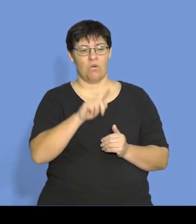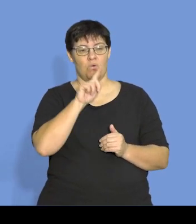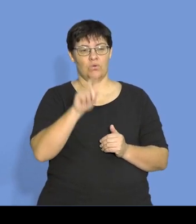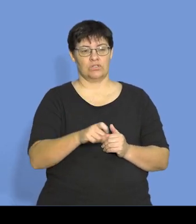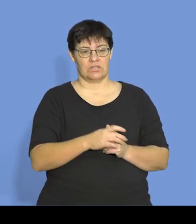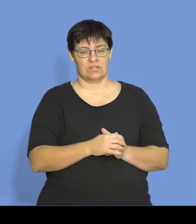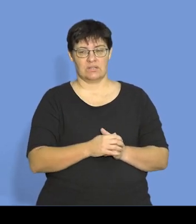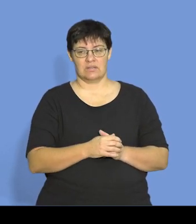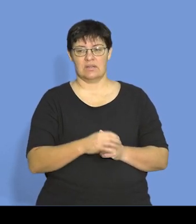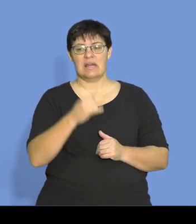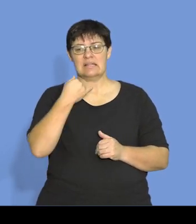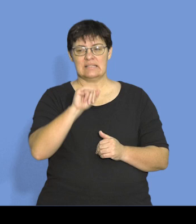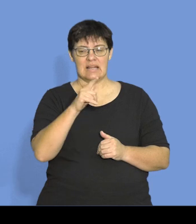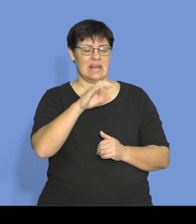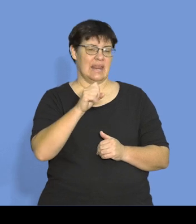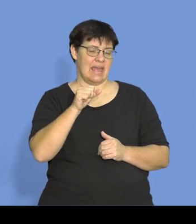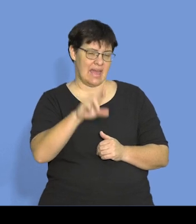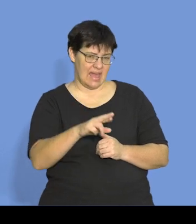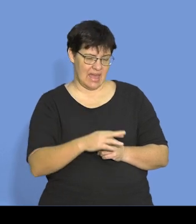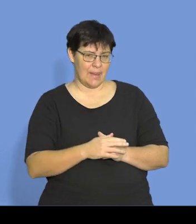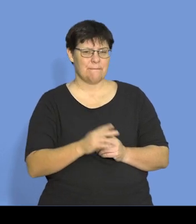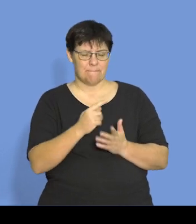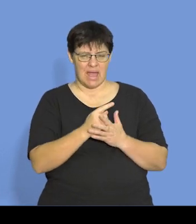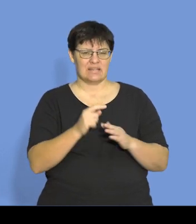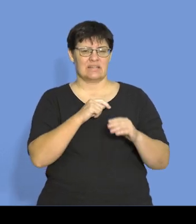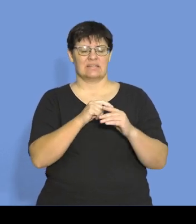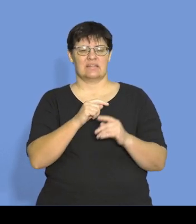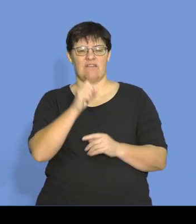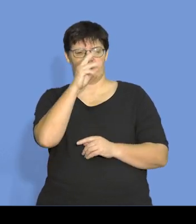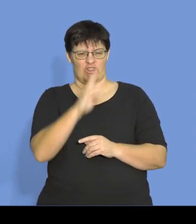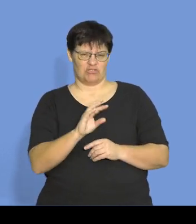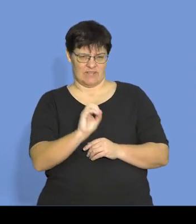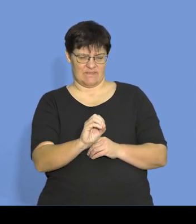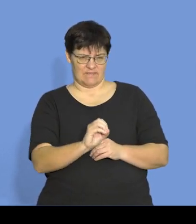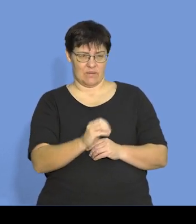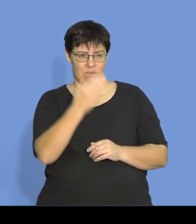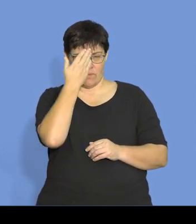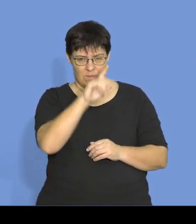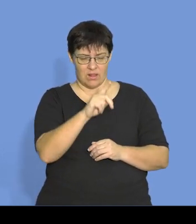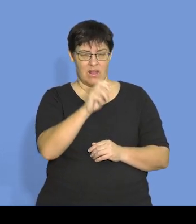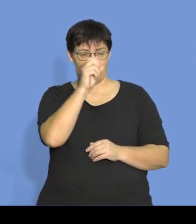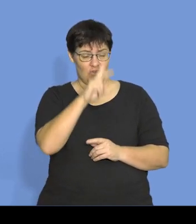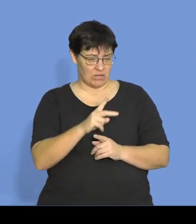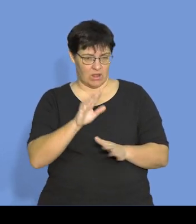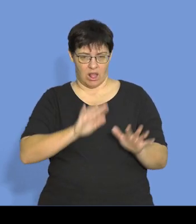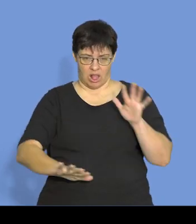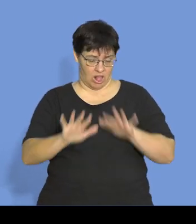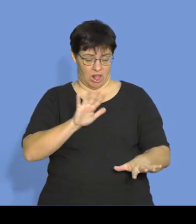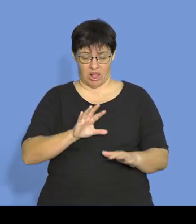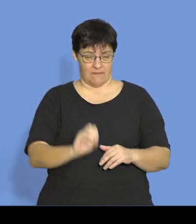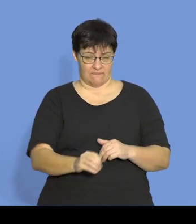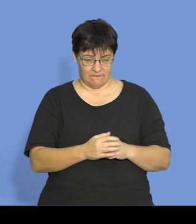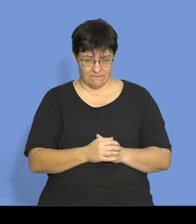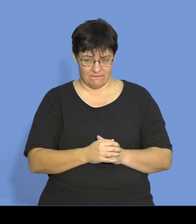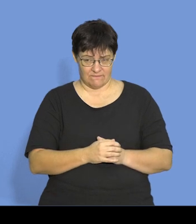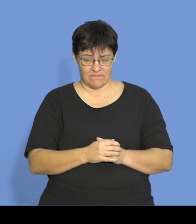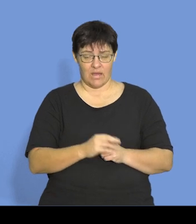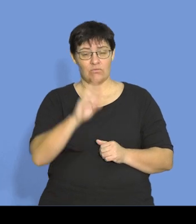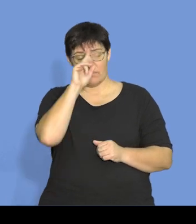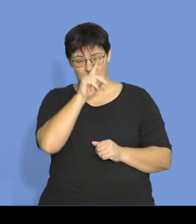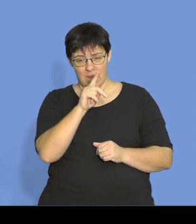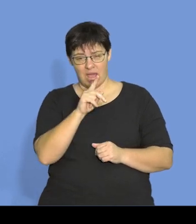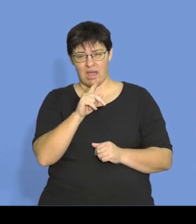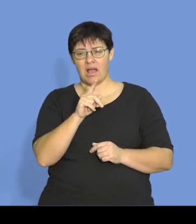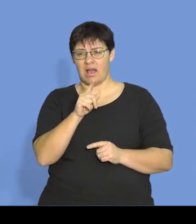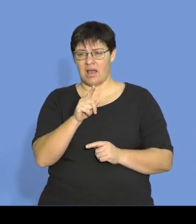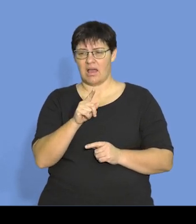another type of question that I have here, it's still a linear, although it has fractions, and I know that fractions can then throw you off.